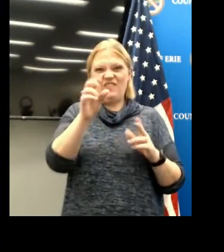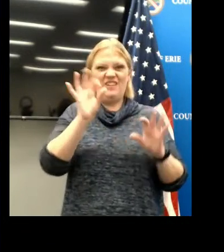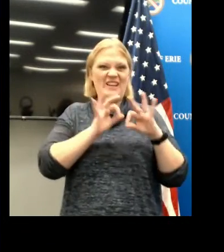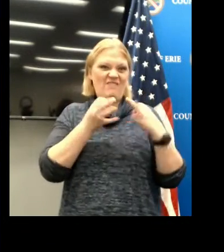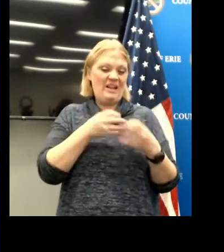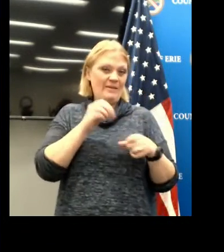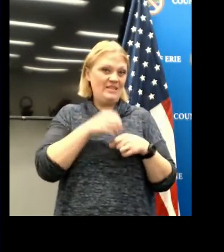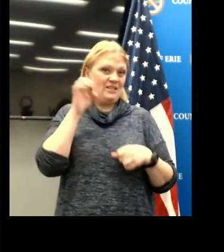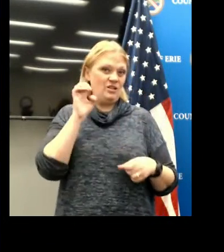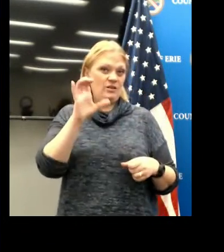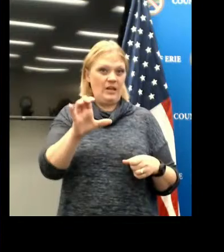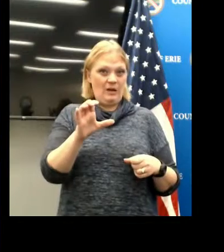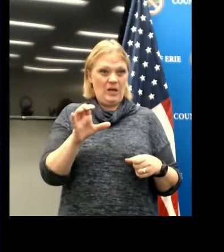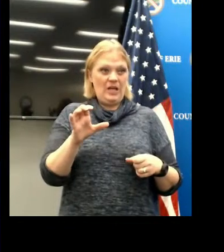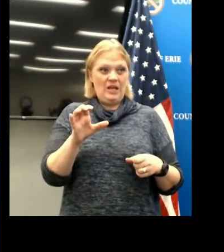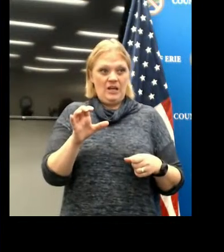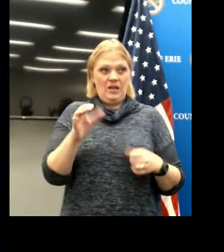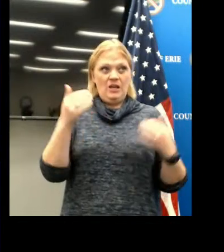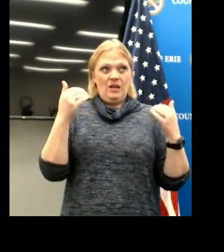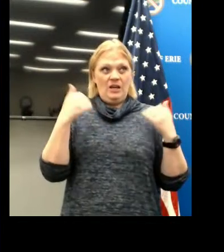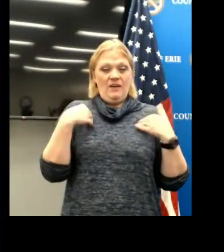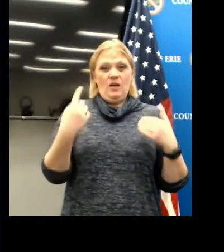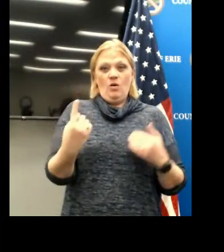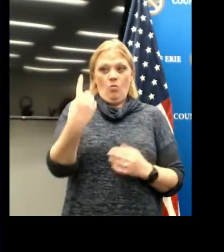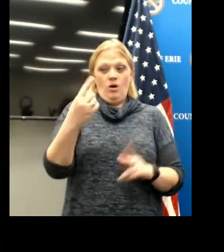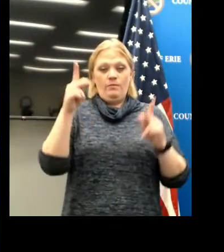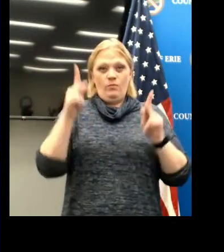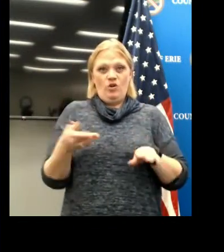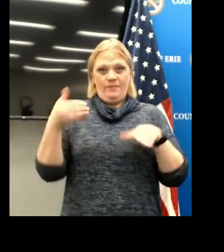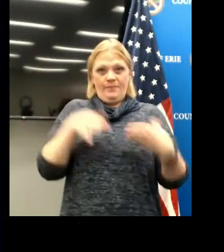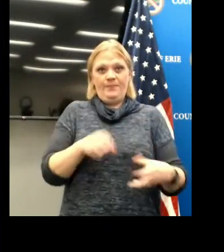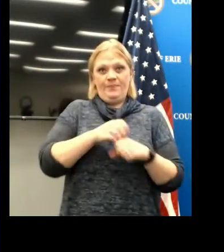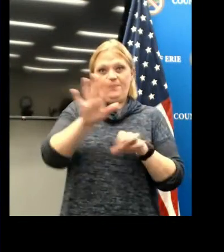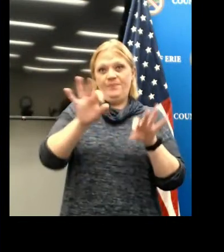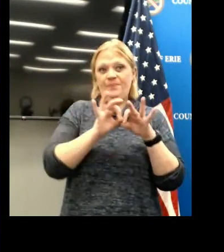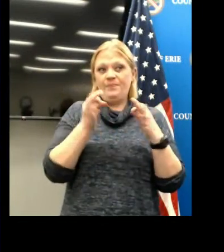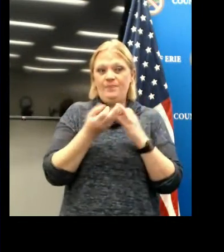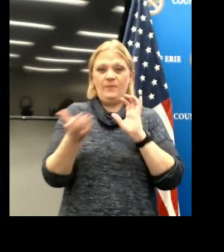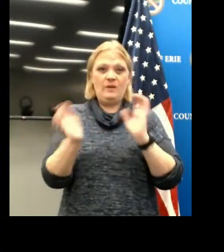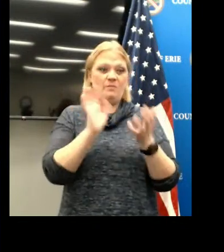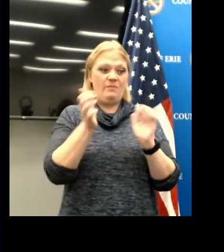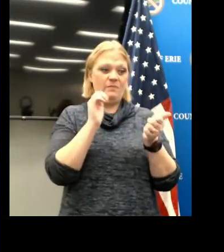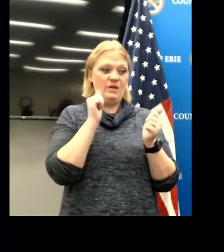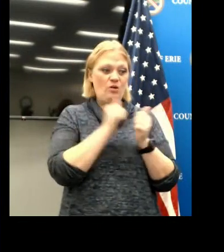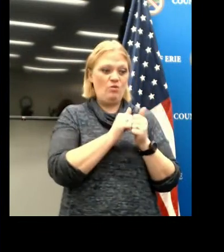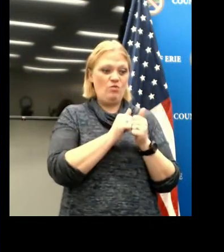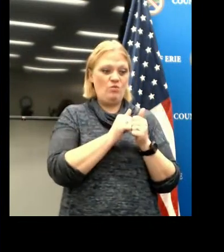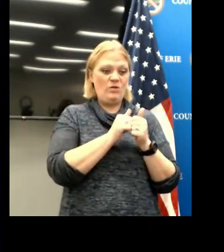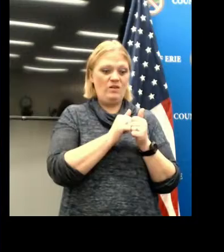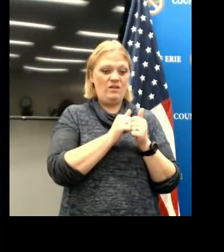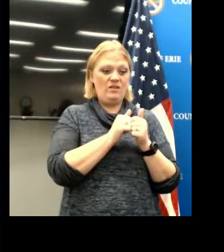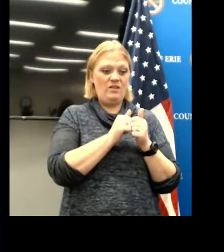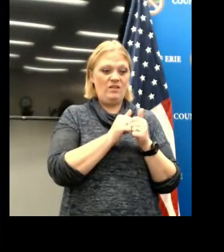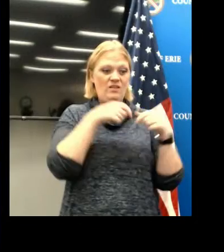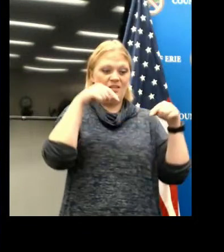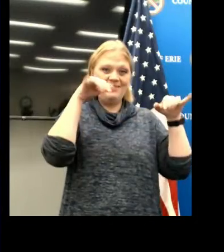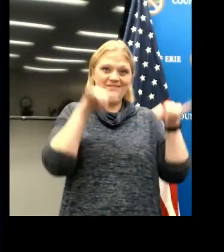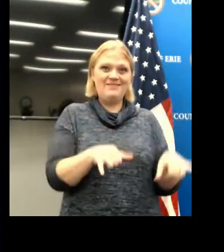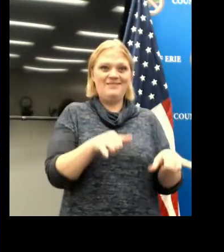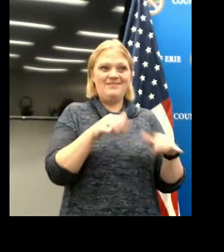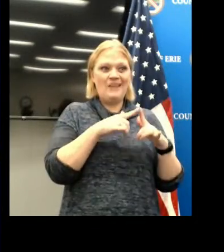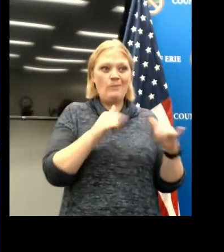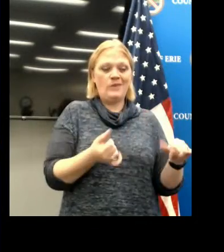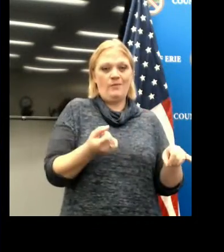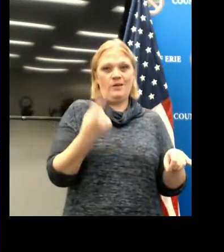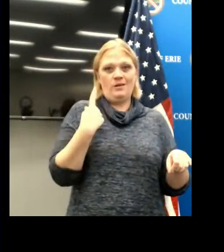County have had one person die in their family compared to where they were at this time last year due to COVID-19.